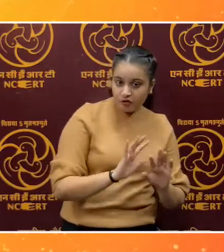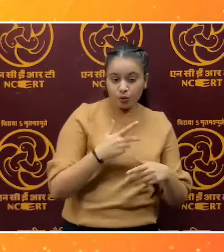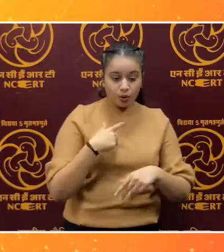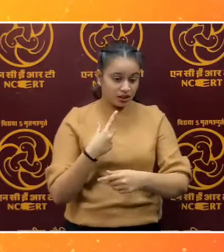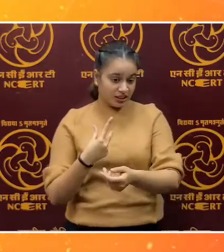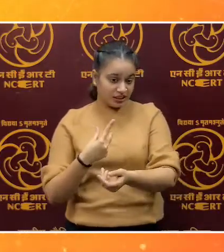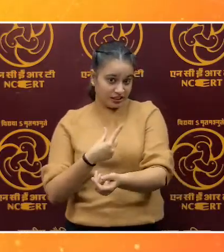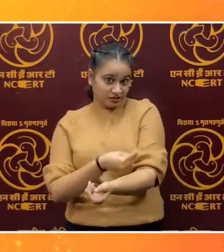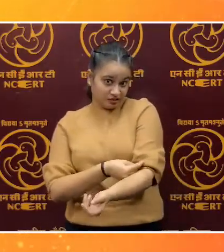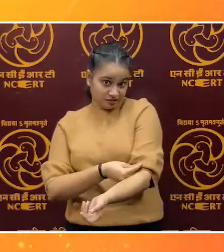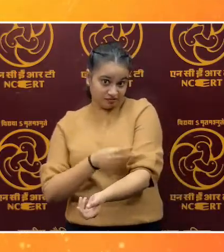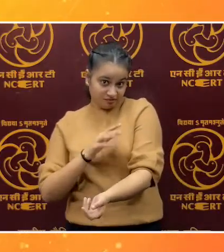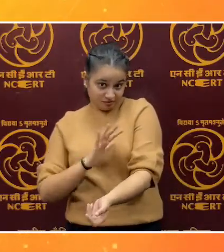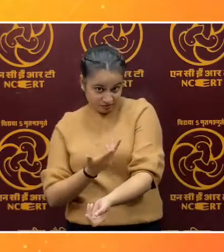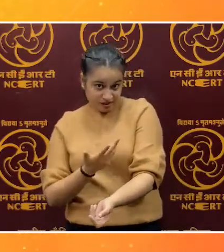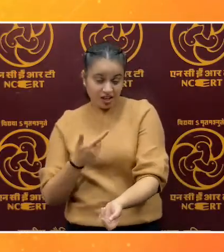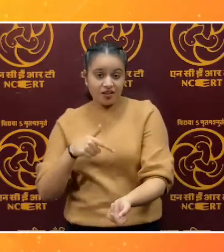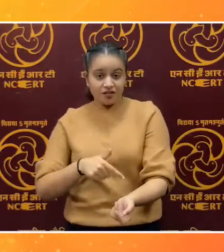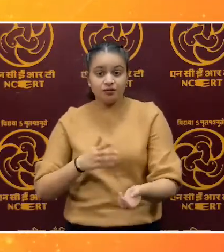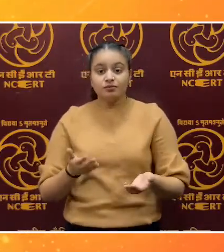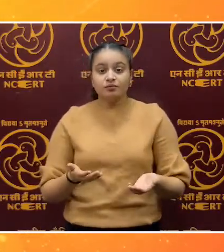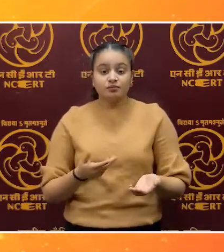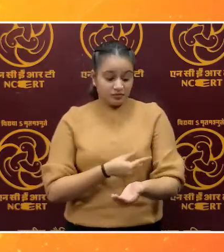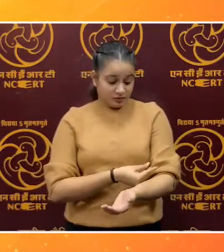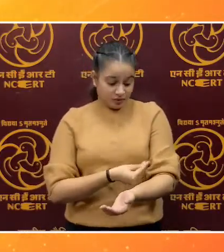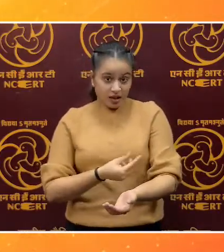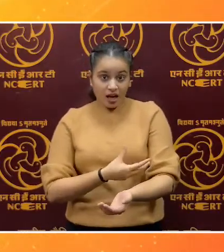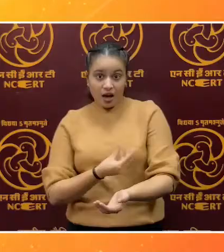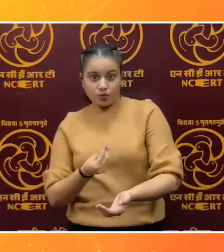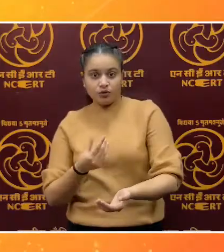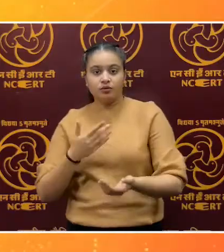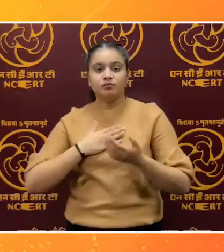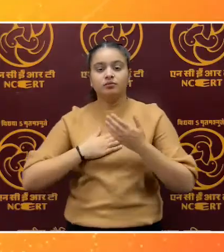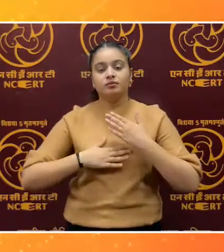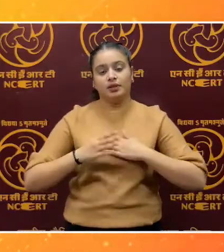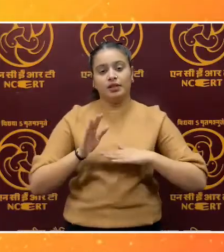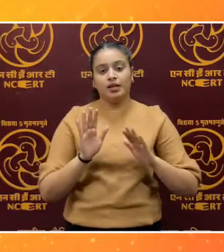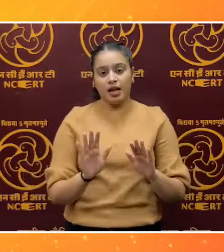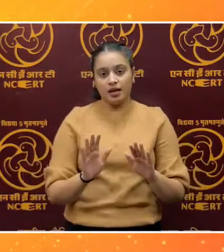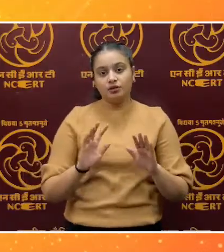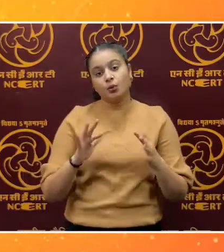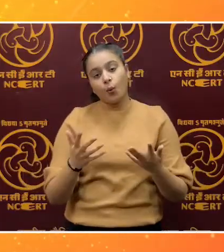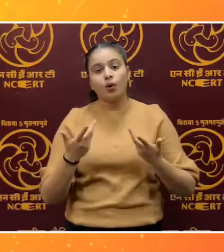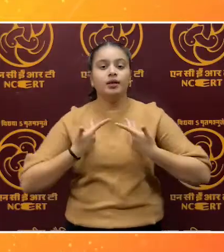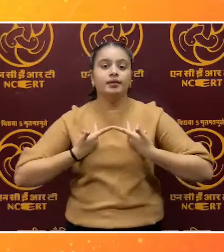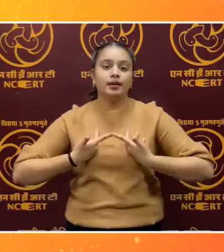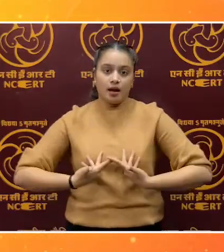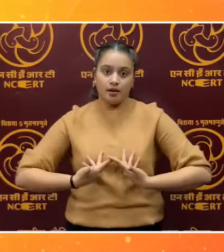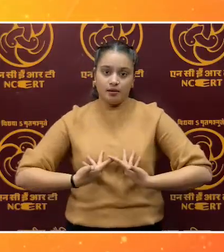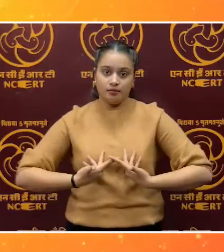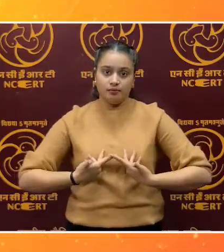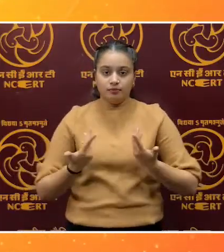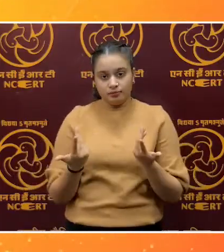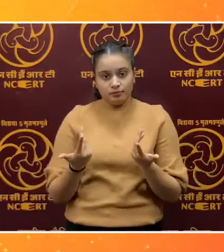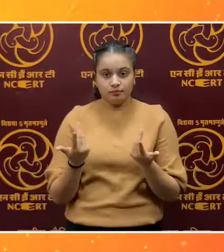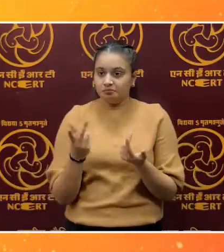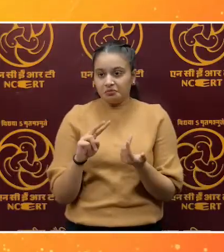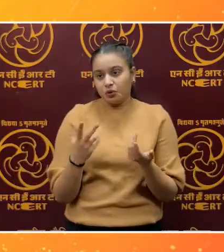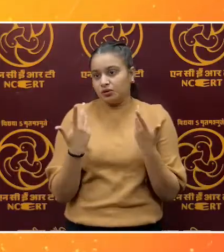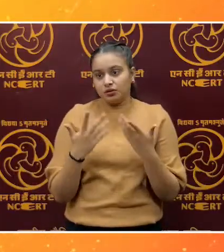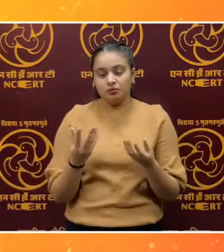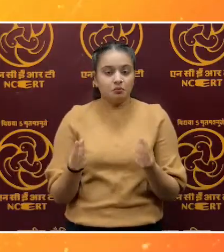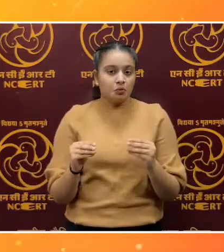injection inserted, and then when the injection comes out, you are relieved. Or you are tired, like when we